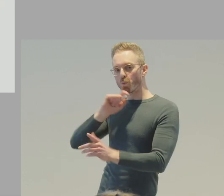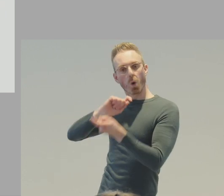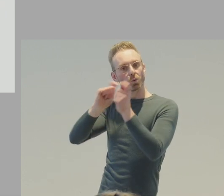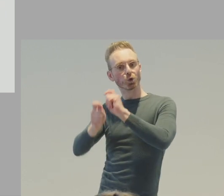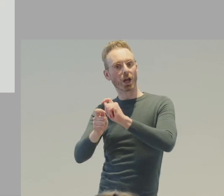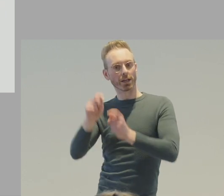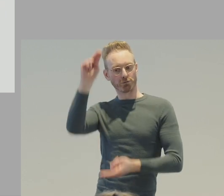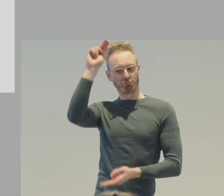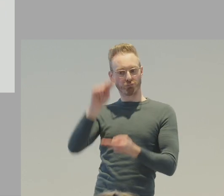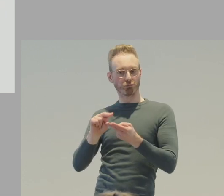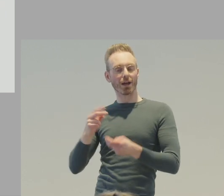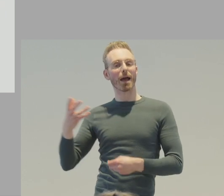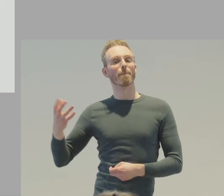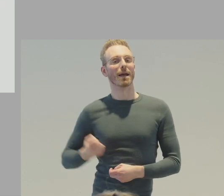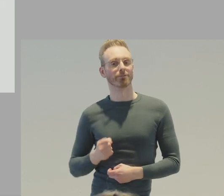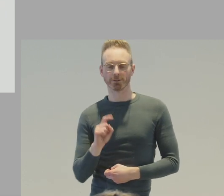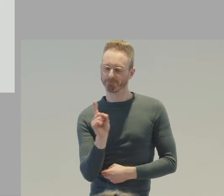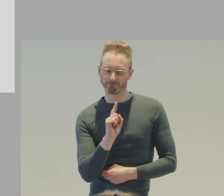Okay,